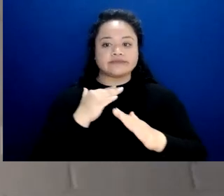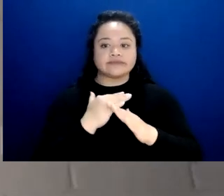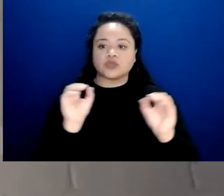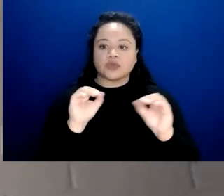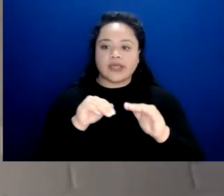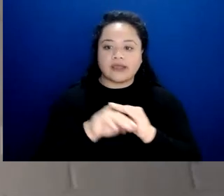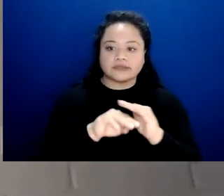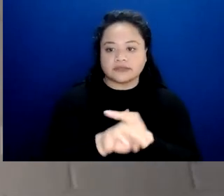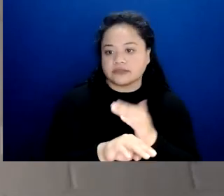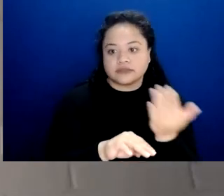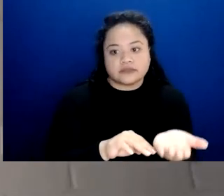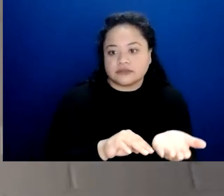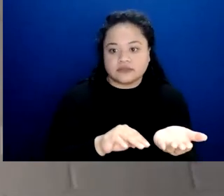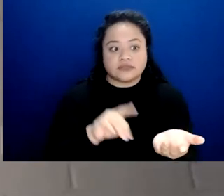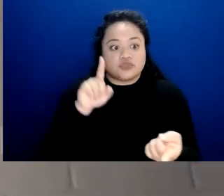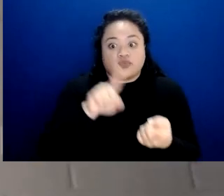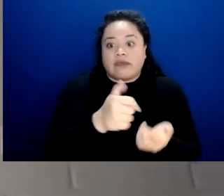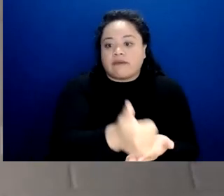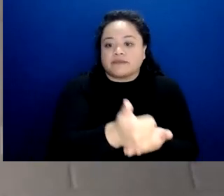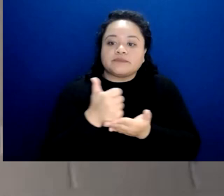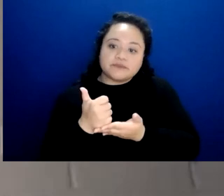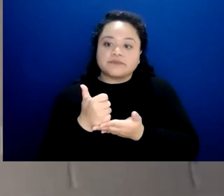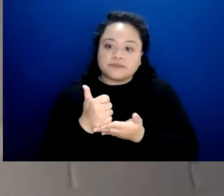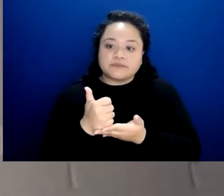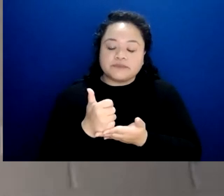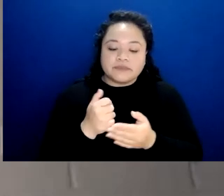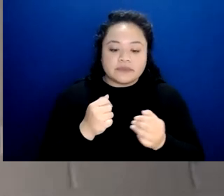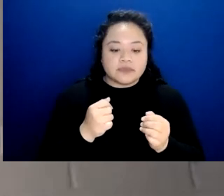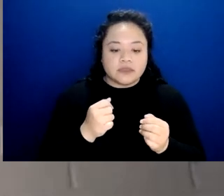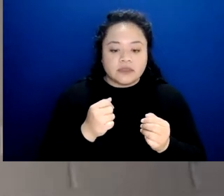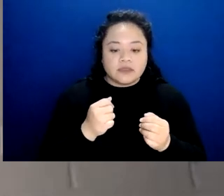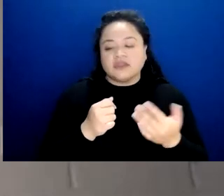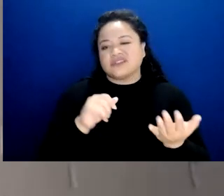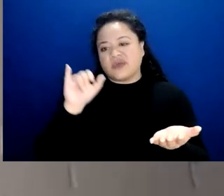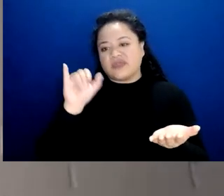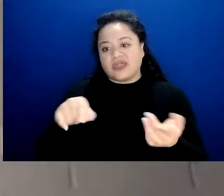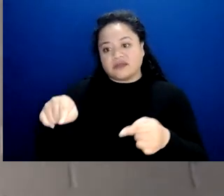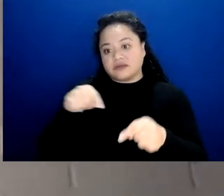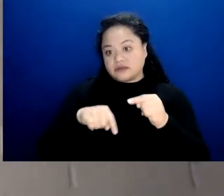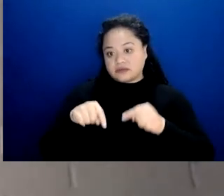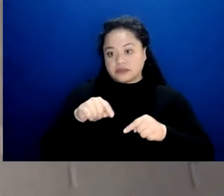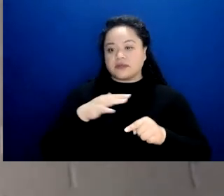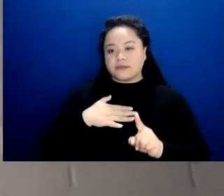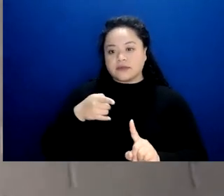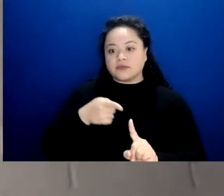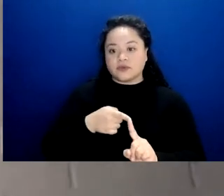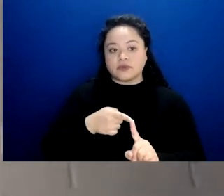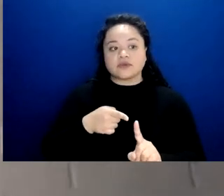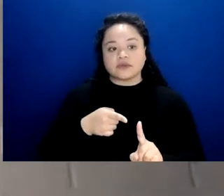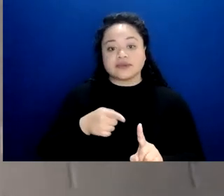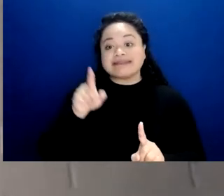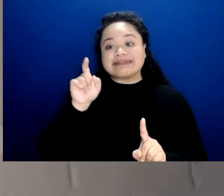correctional facility to get the help that they need. So, you know, going back to what I originally said, I think there needs to be a